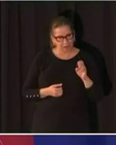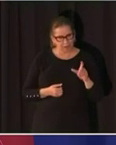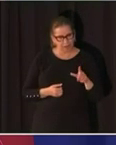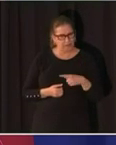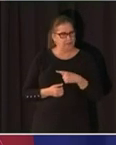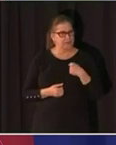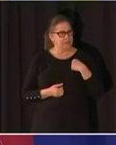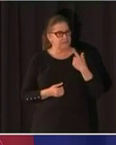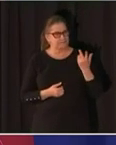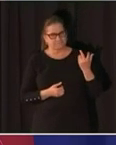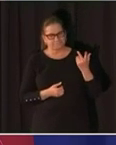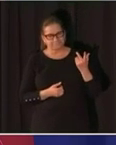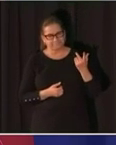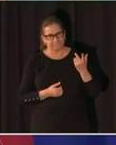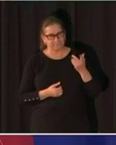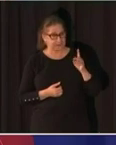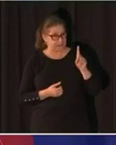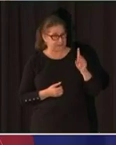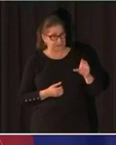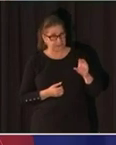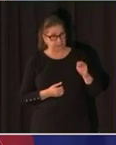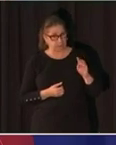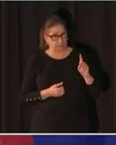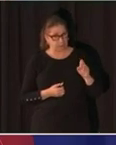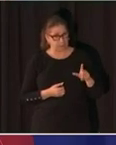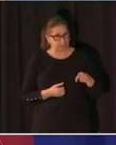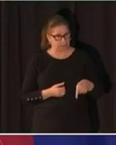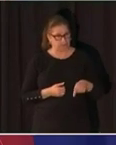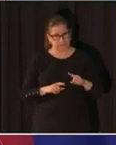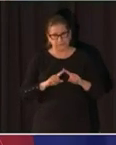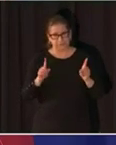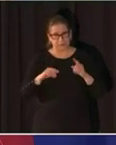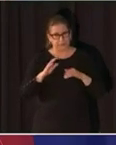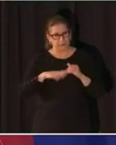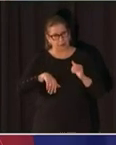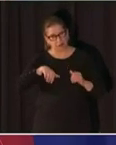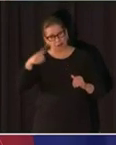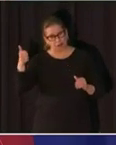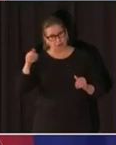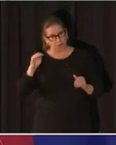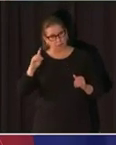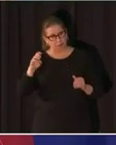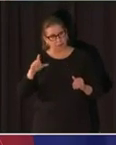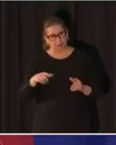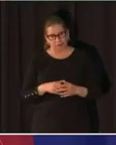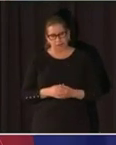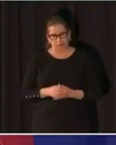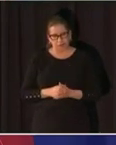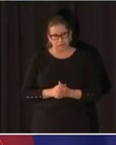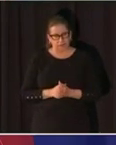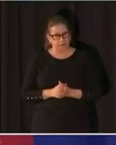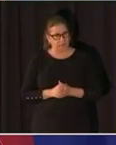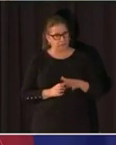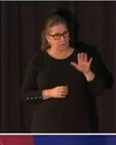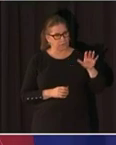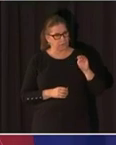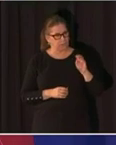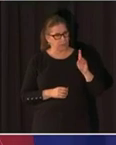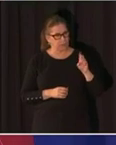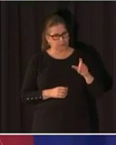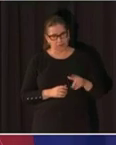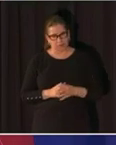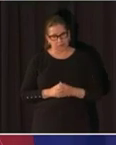models have been slightly different from other models out there. So I was just wondering how you believe that your model and then your estimate of the peak why it's